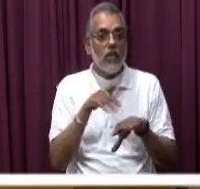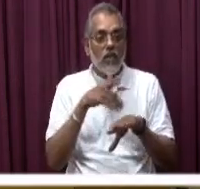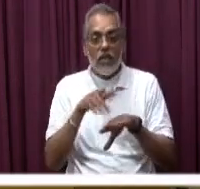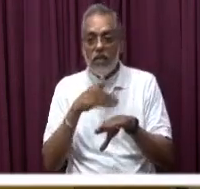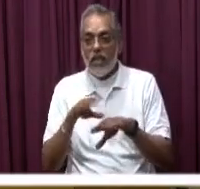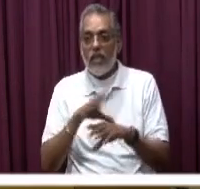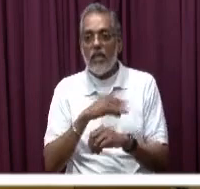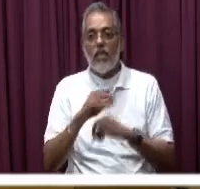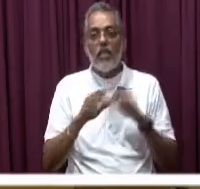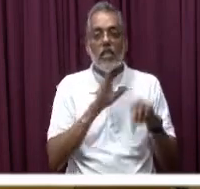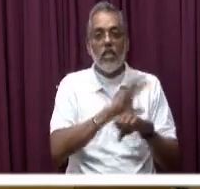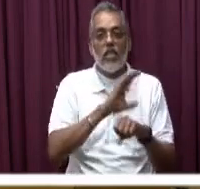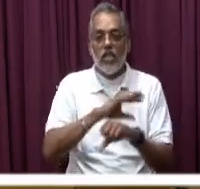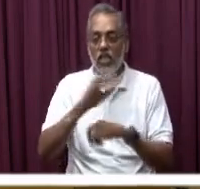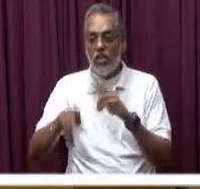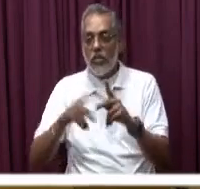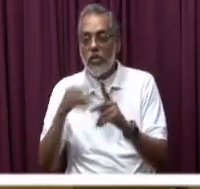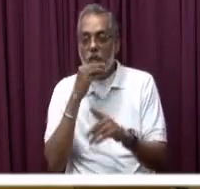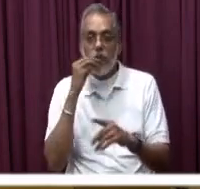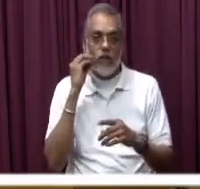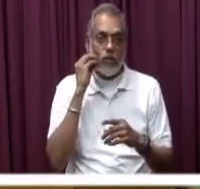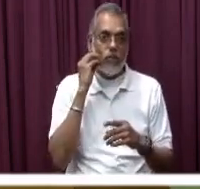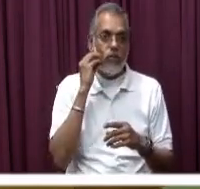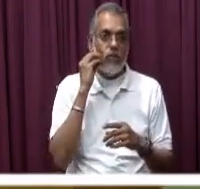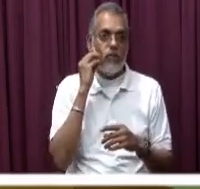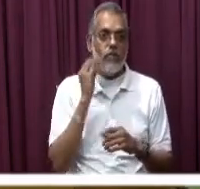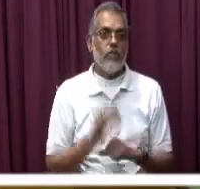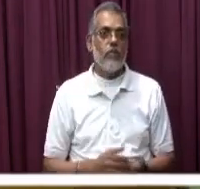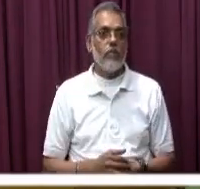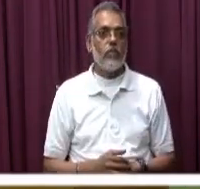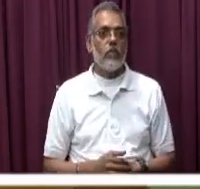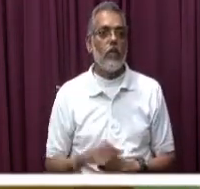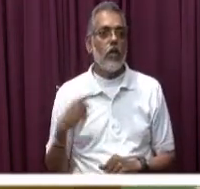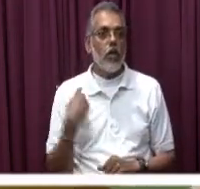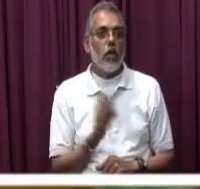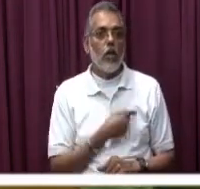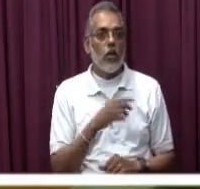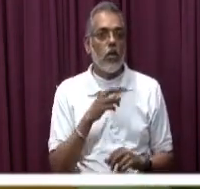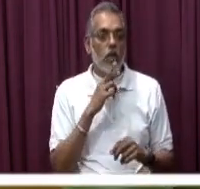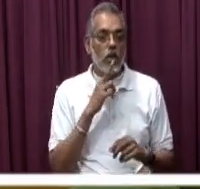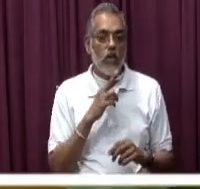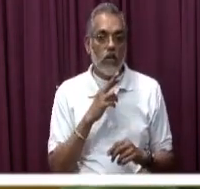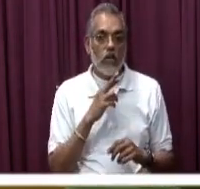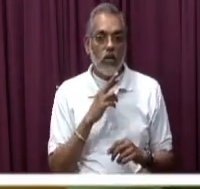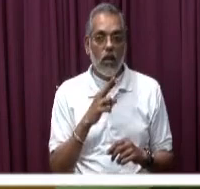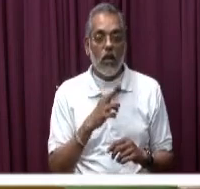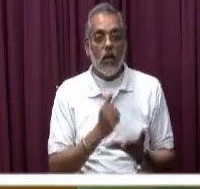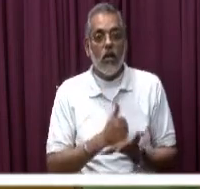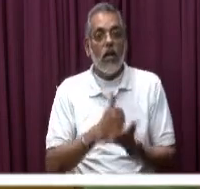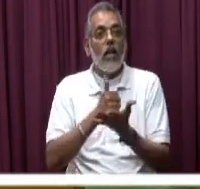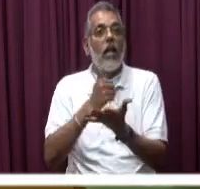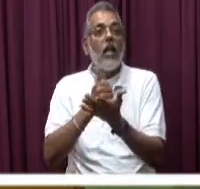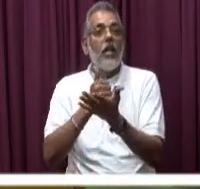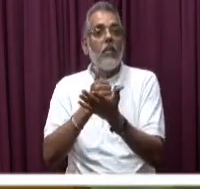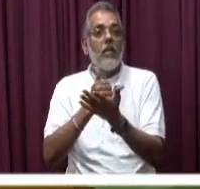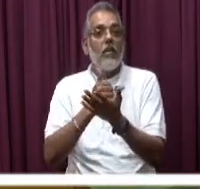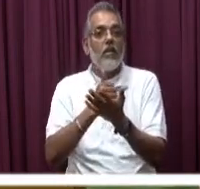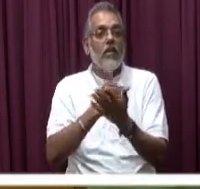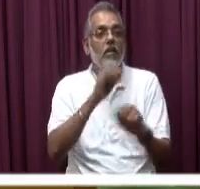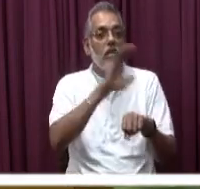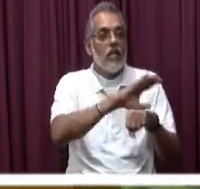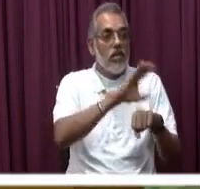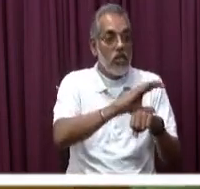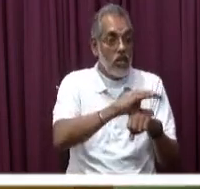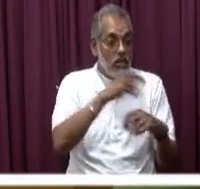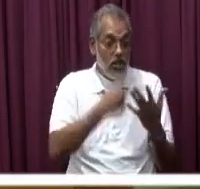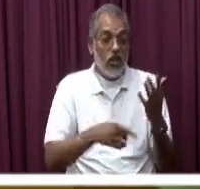domestic church. We're missioning the domestic church. We are helping the domestic church first to find its